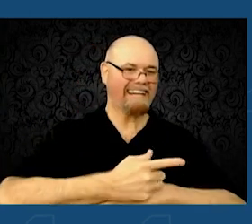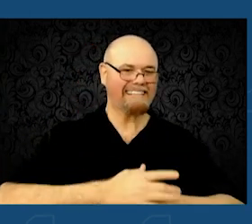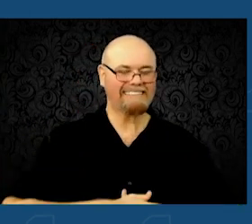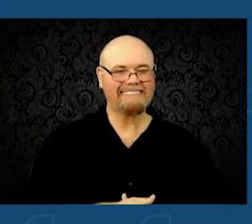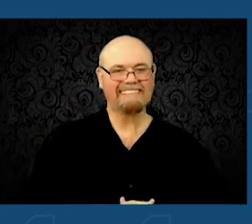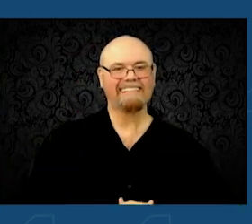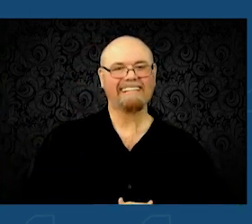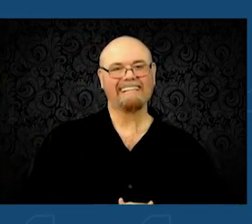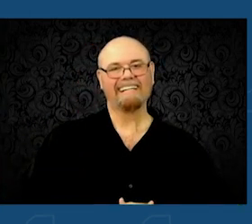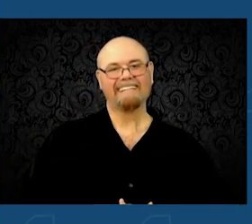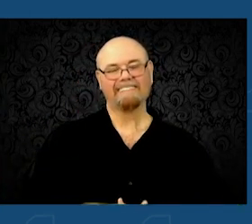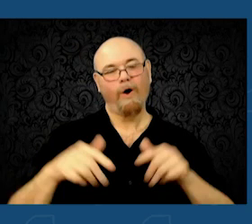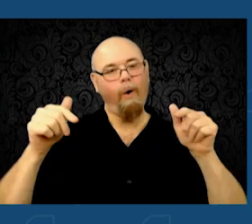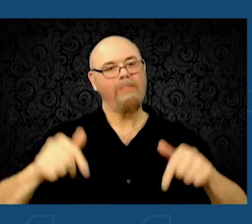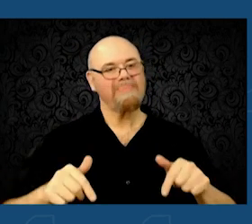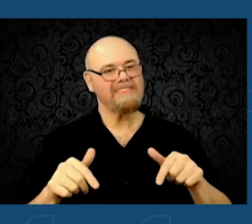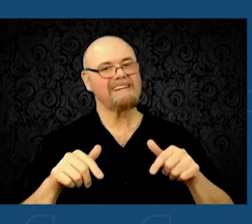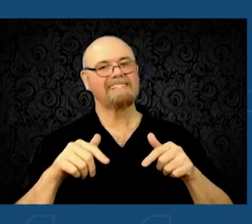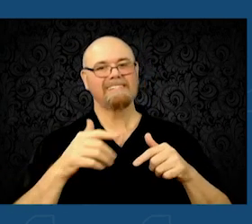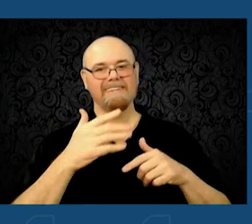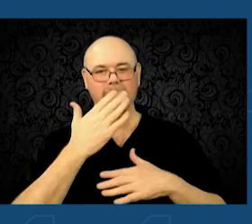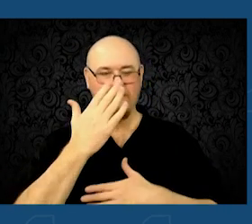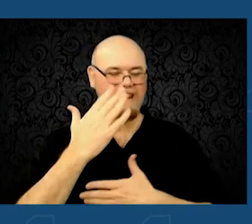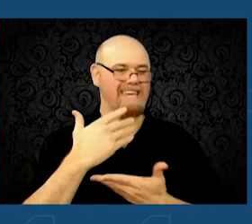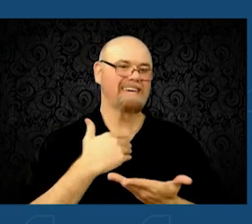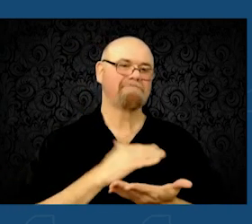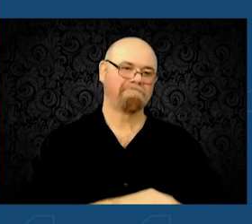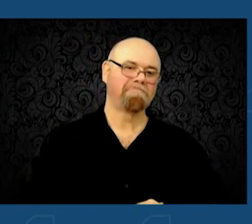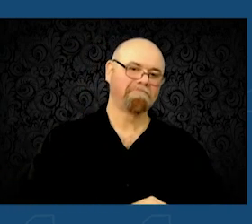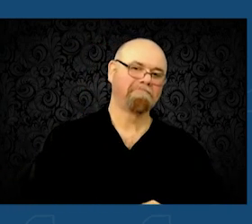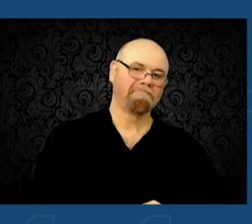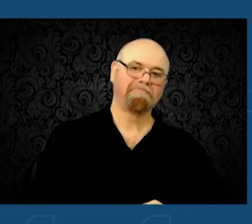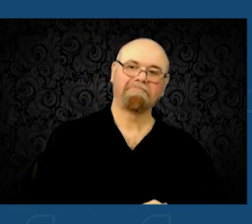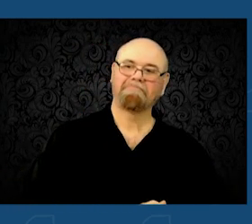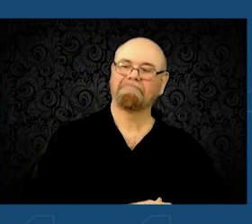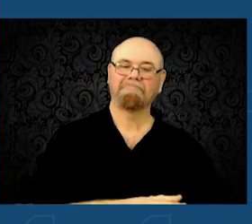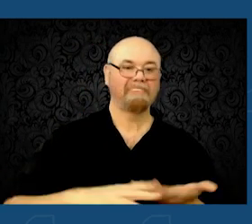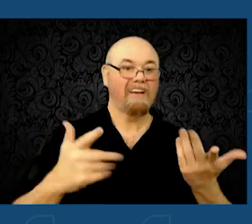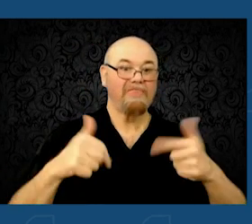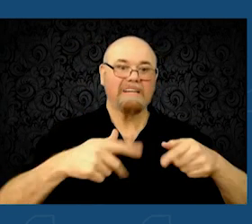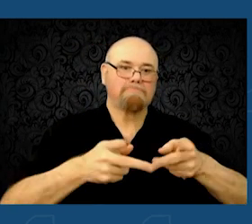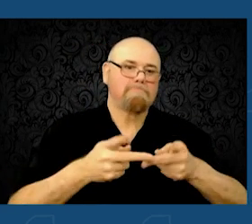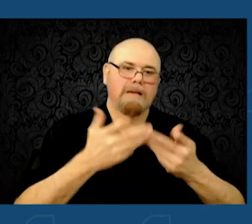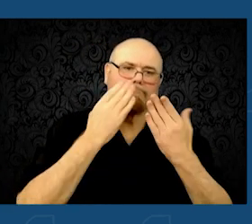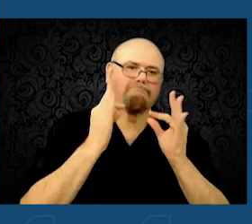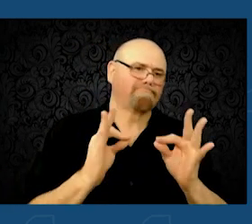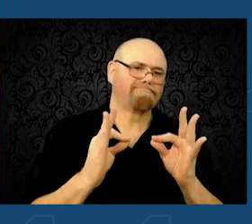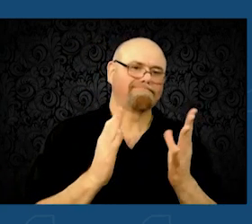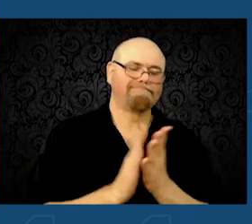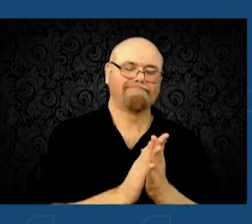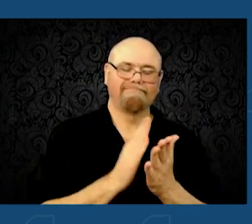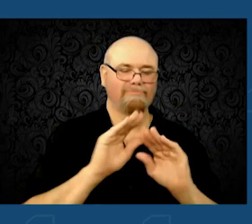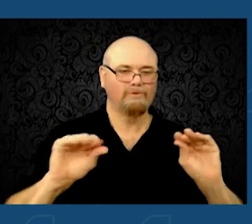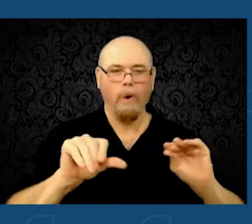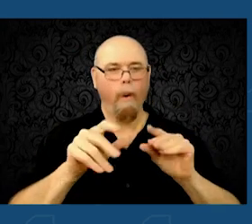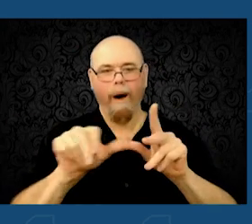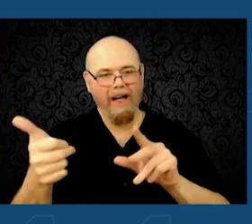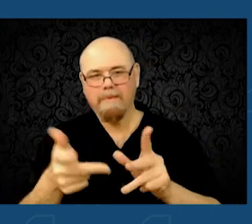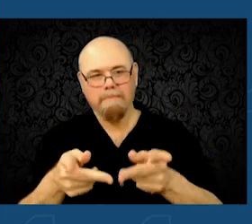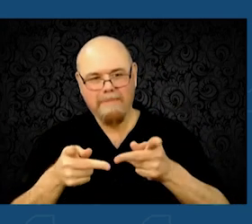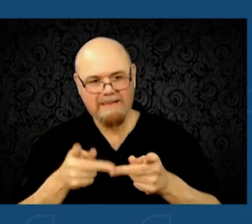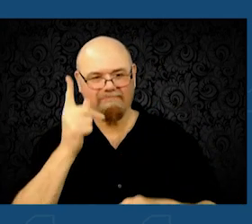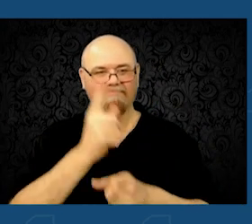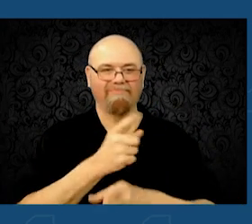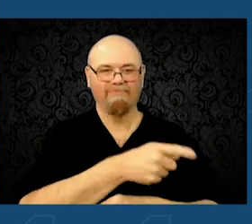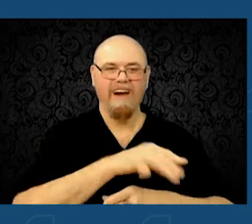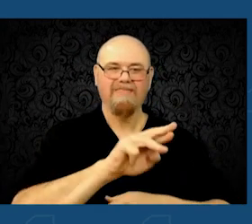the place we all want to be, Marv. This is the place. There's no place else. And this is a testament